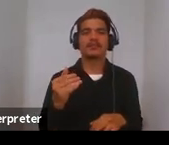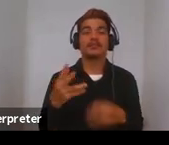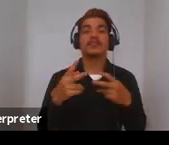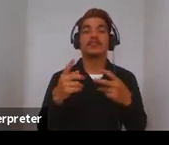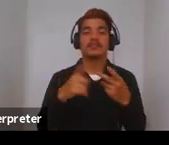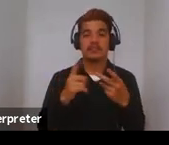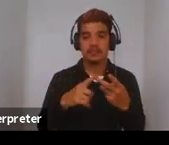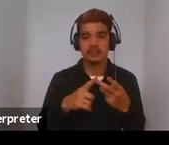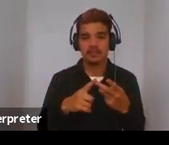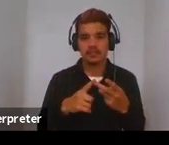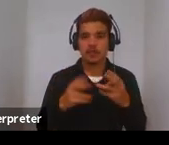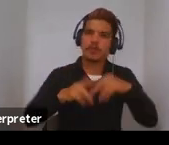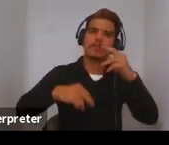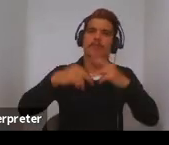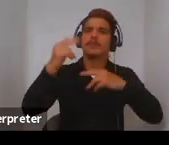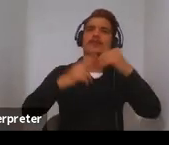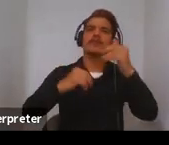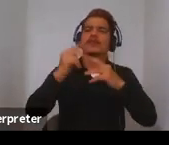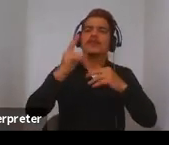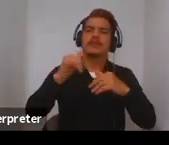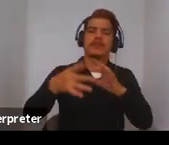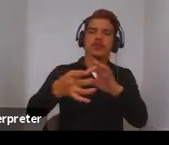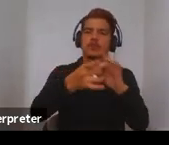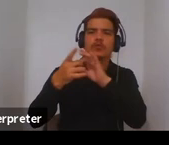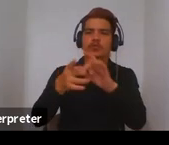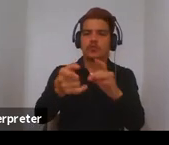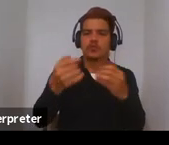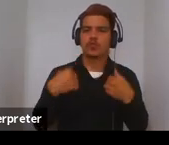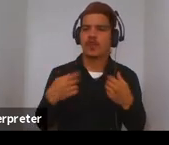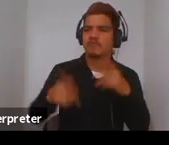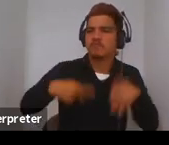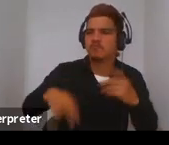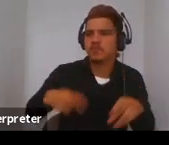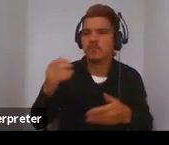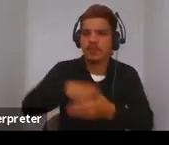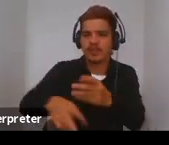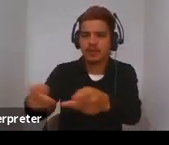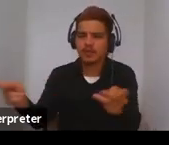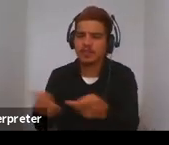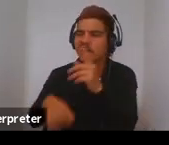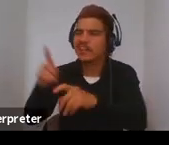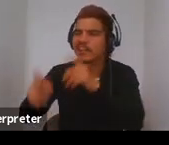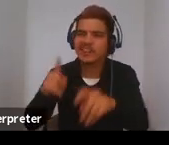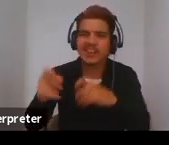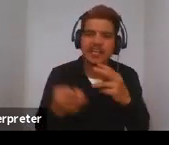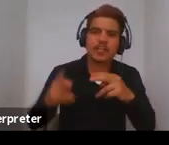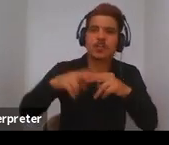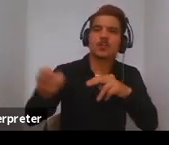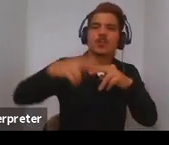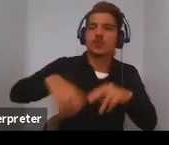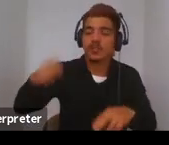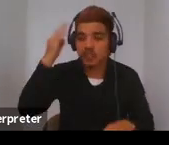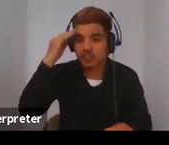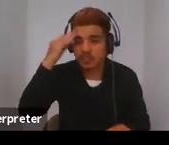place is build those relationships so you have people and places where you can ask questions and build your knowledge.